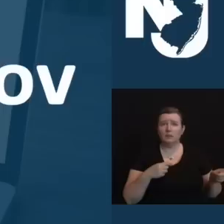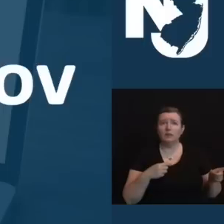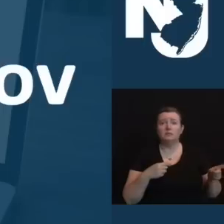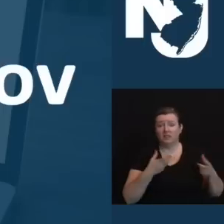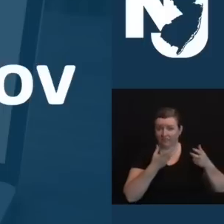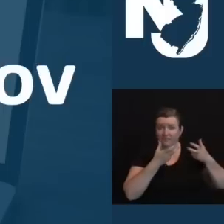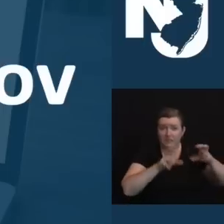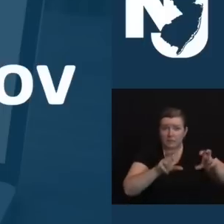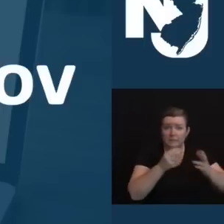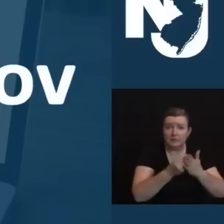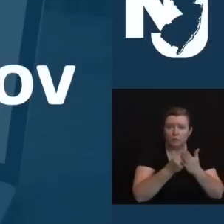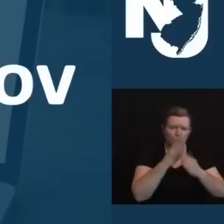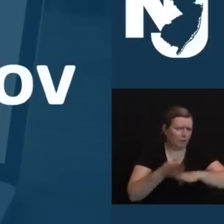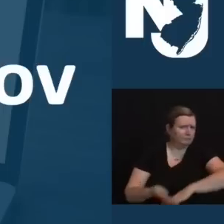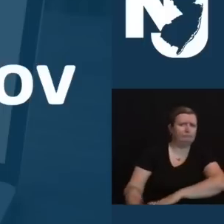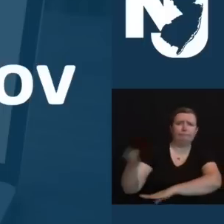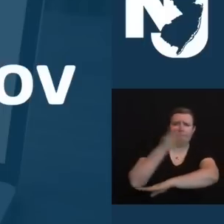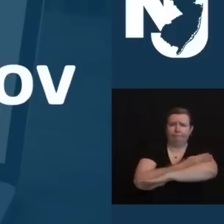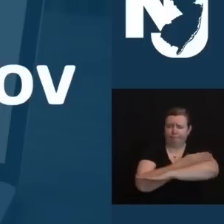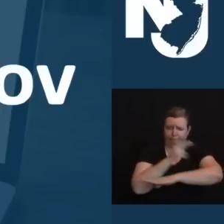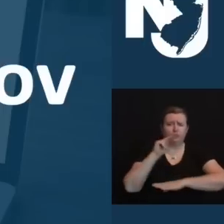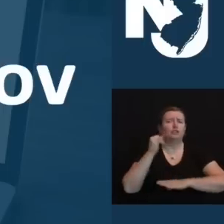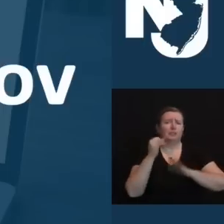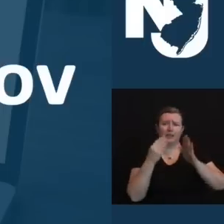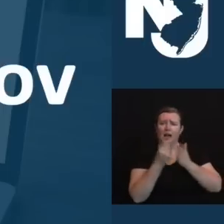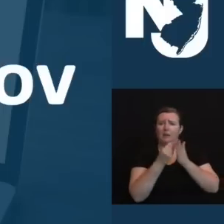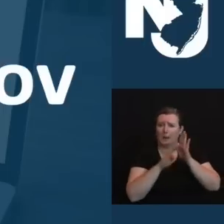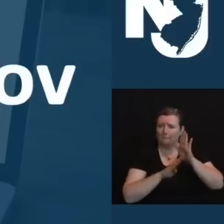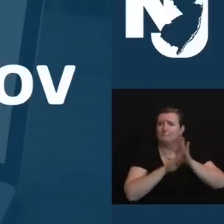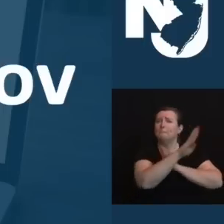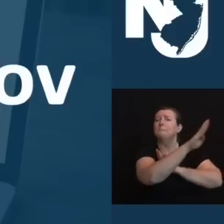state economy that is stronger and more resilient.